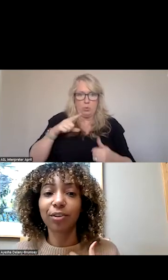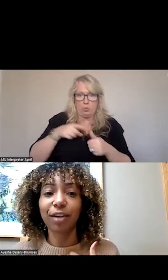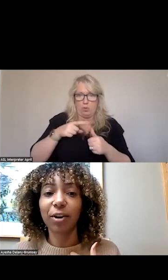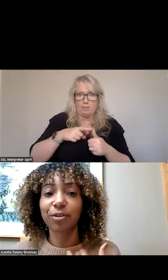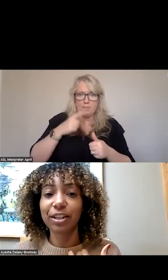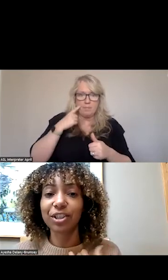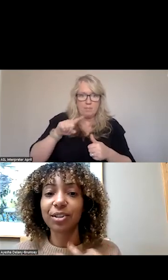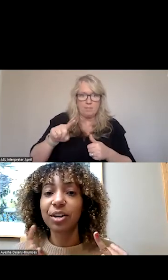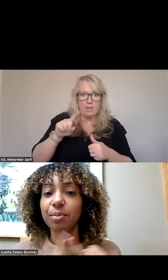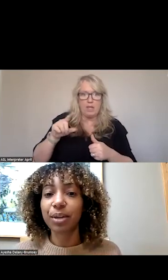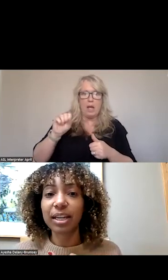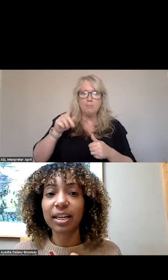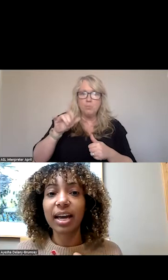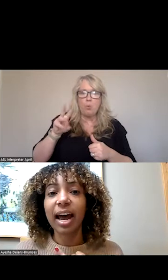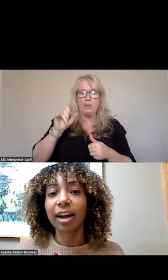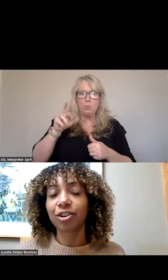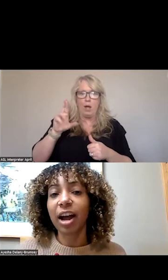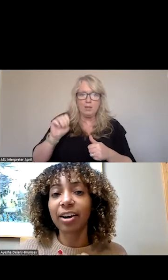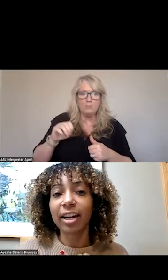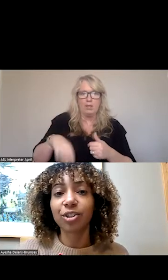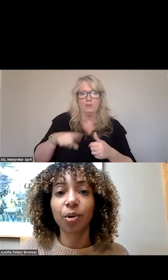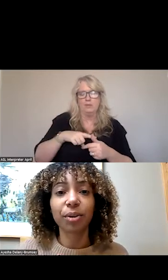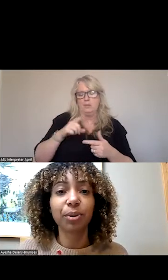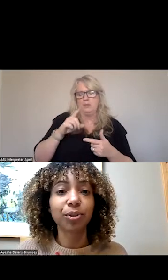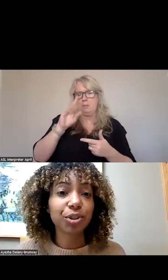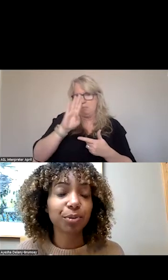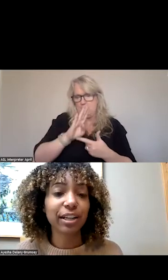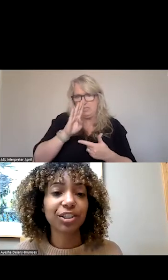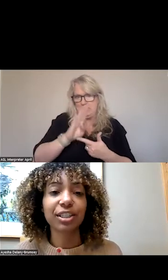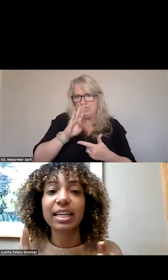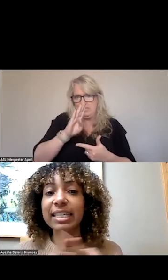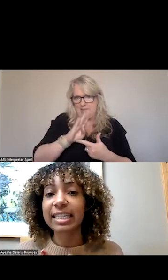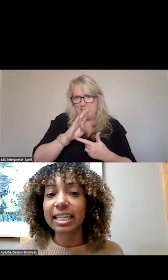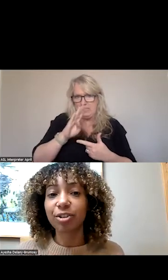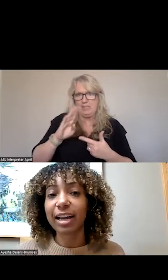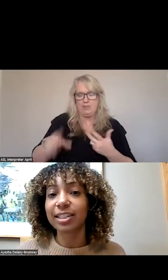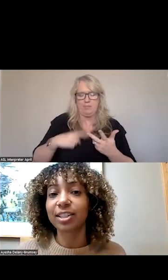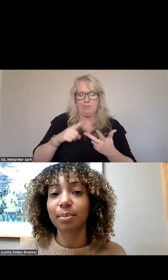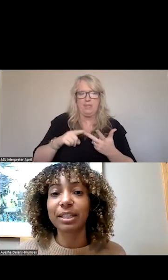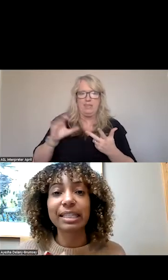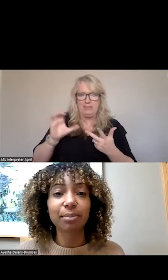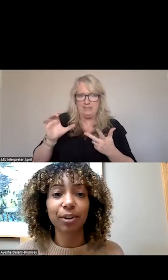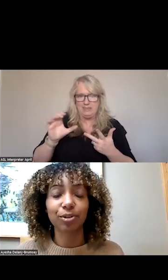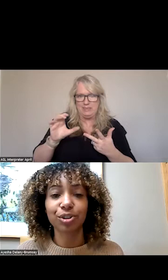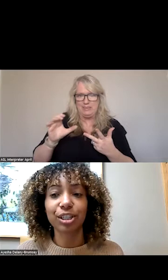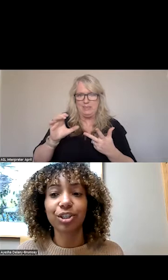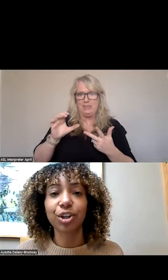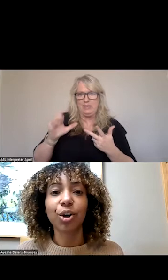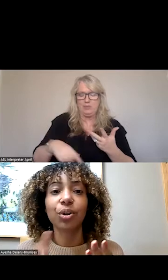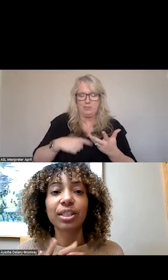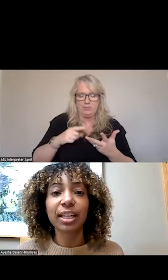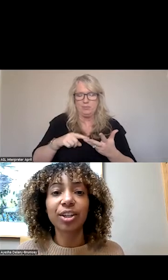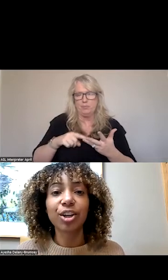Smokey's wildfire prevention, B, actor Iron Eyes Cody pollution prevention, C, crash test dummies seatbelt